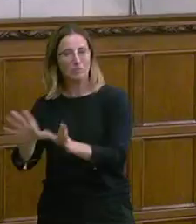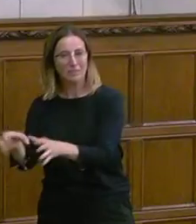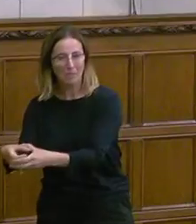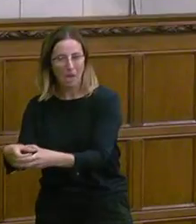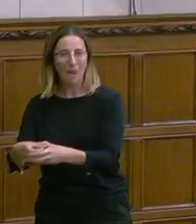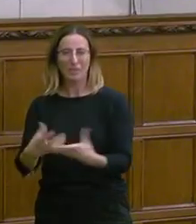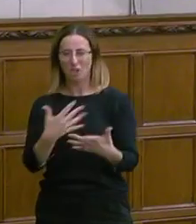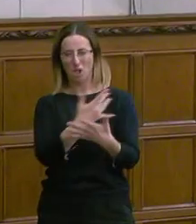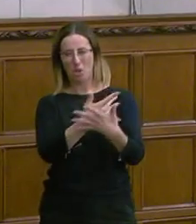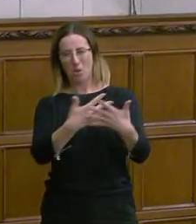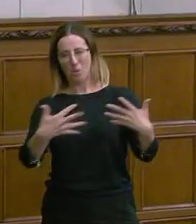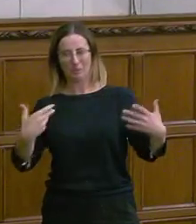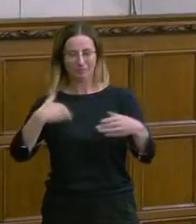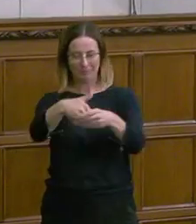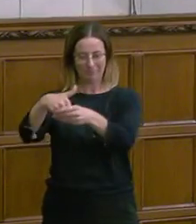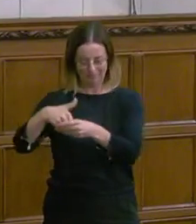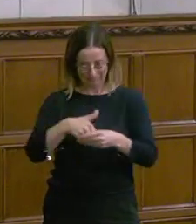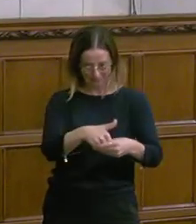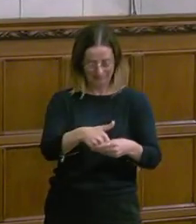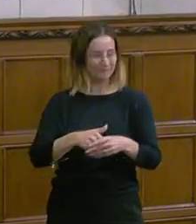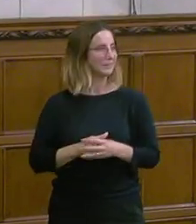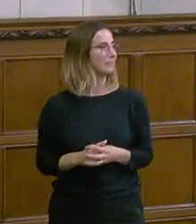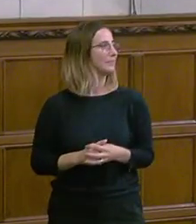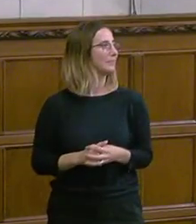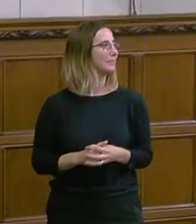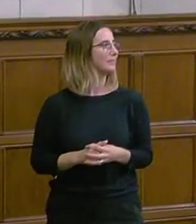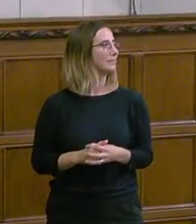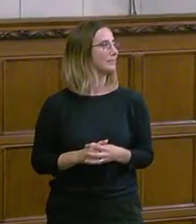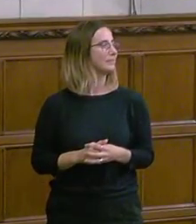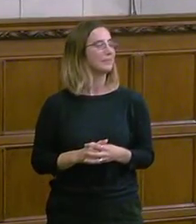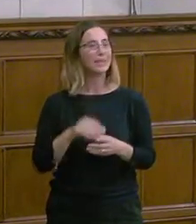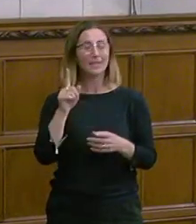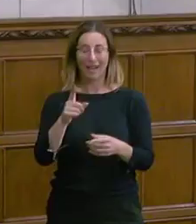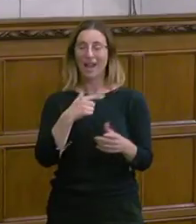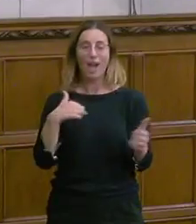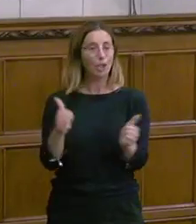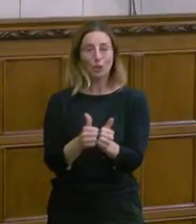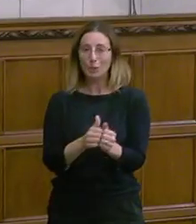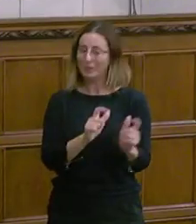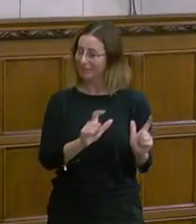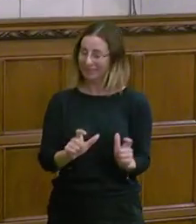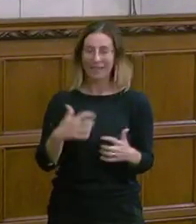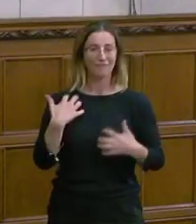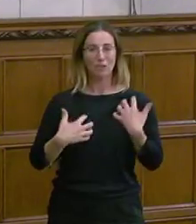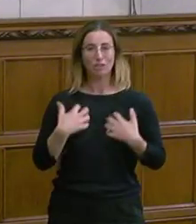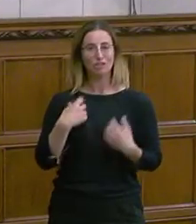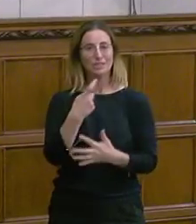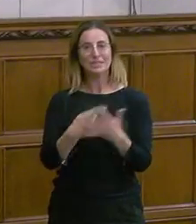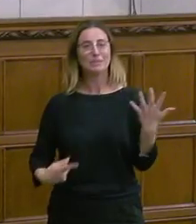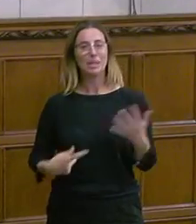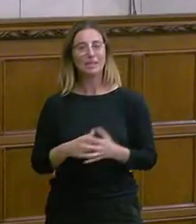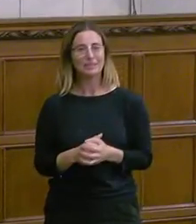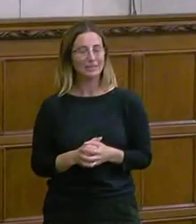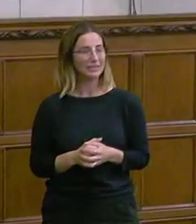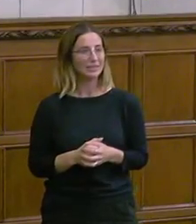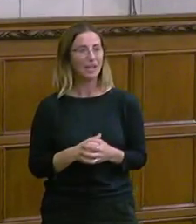the ripe old age of 61, I've concluded it's still an interesting disability. And I don't mean that